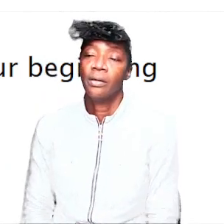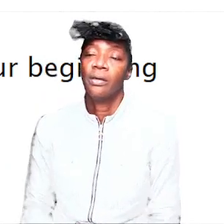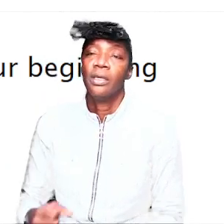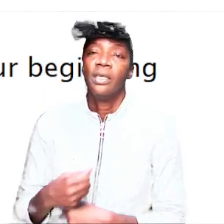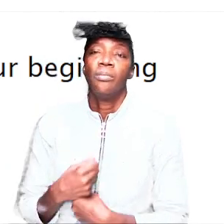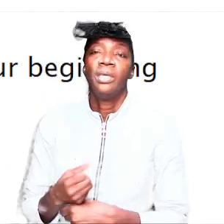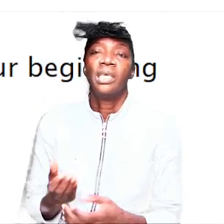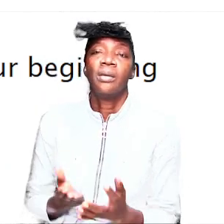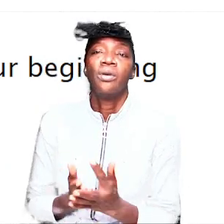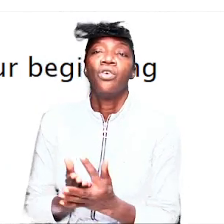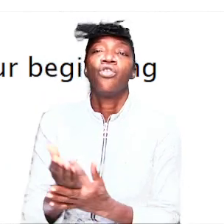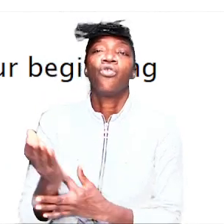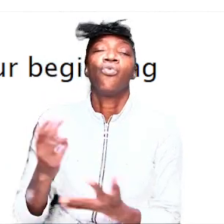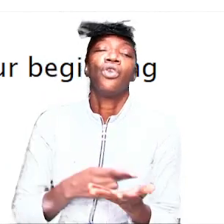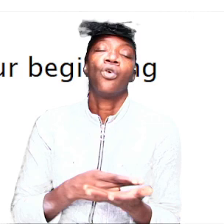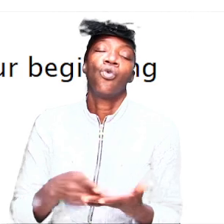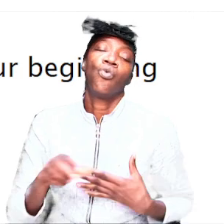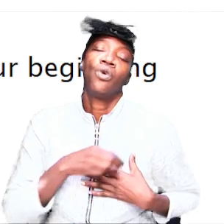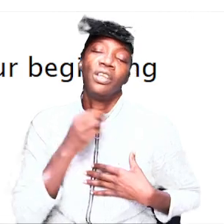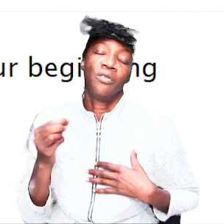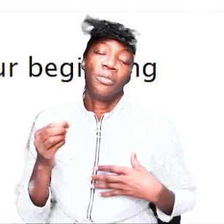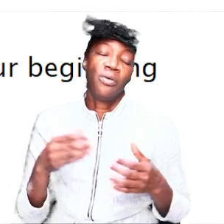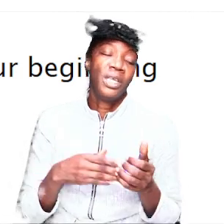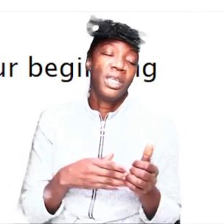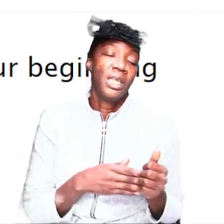through the Holy Spirit to direct our